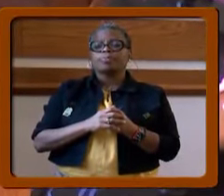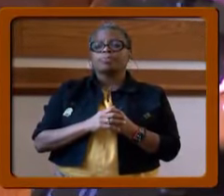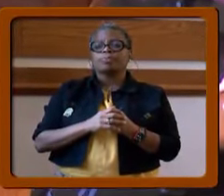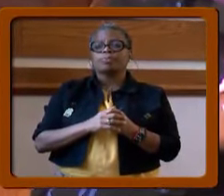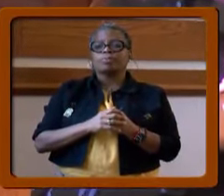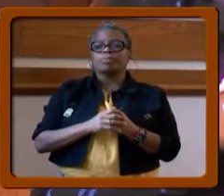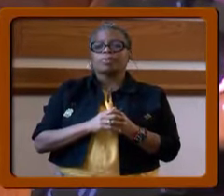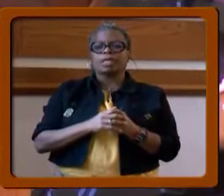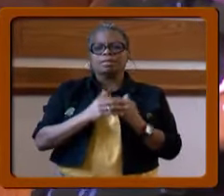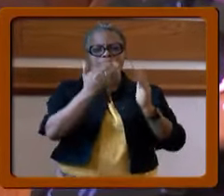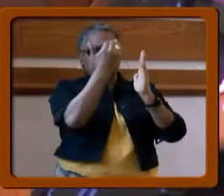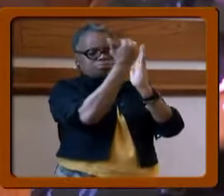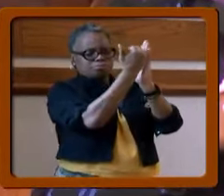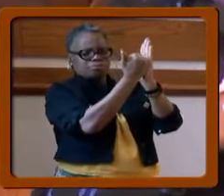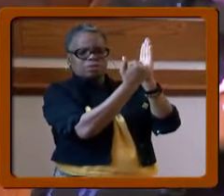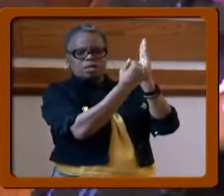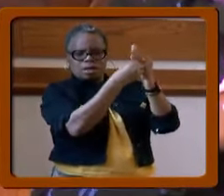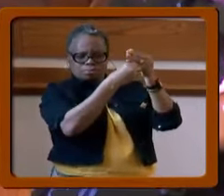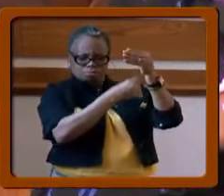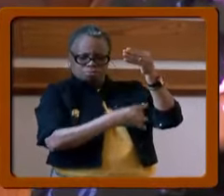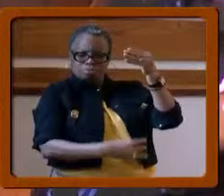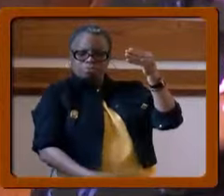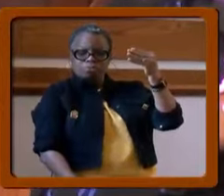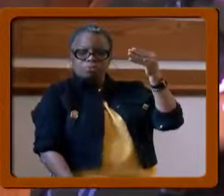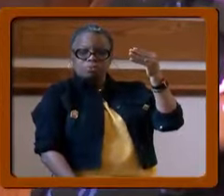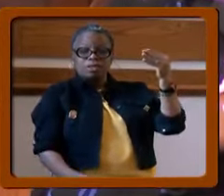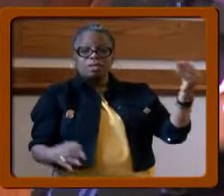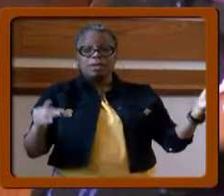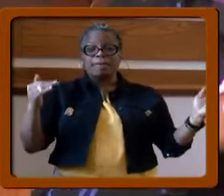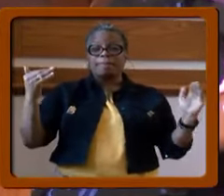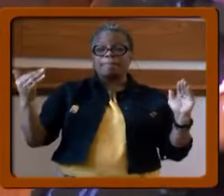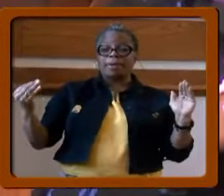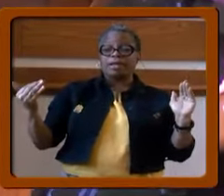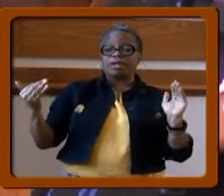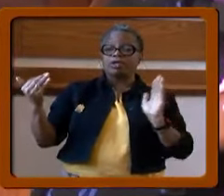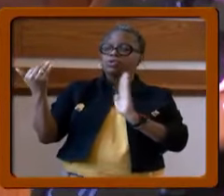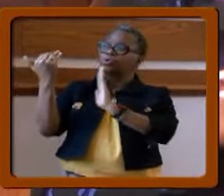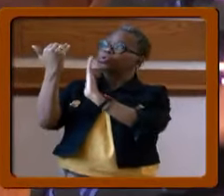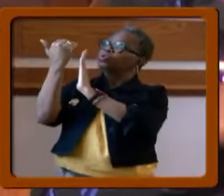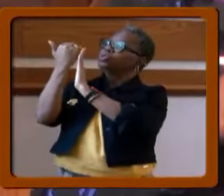The list is always longer than the list.